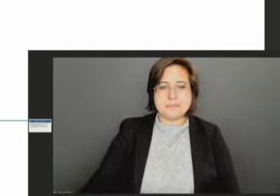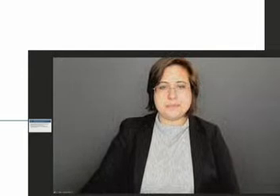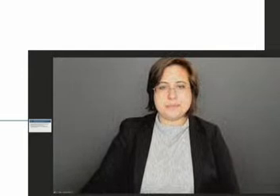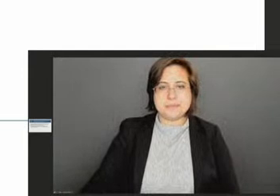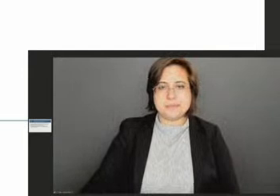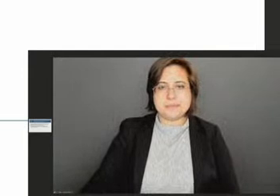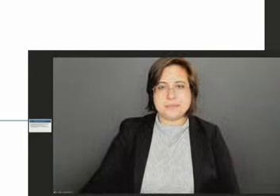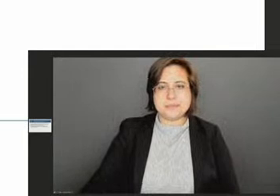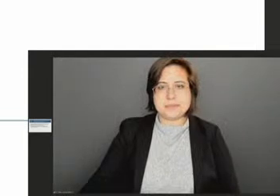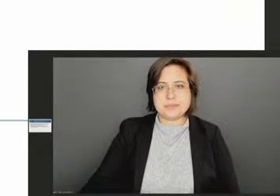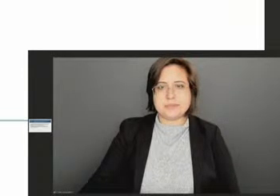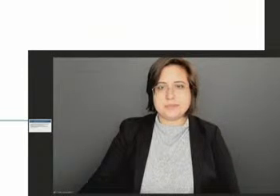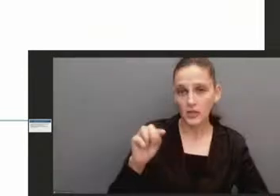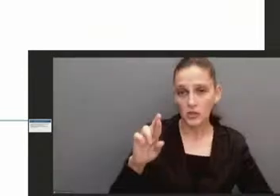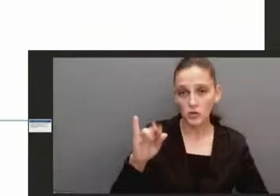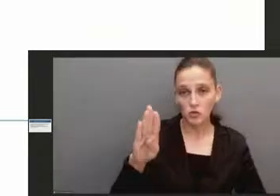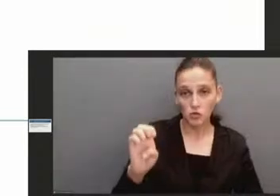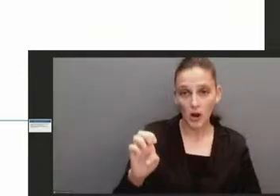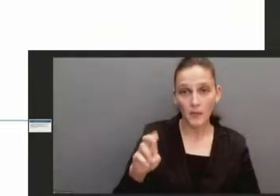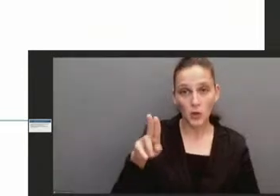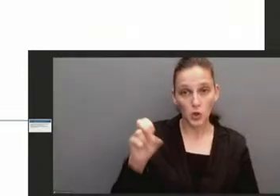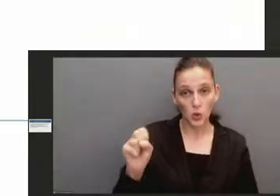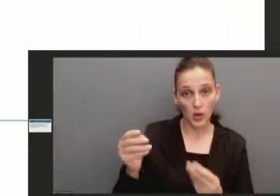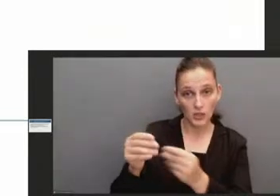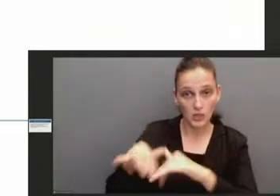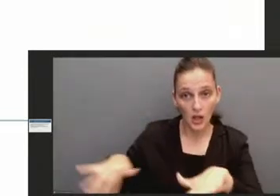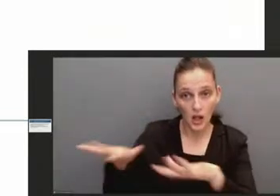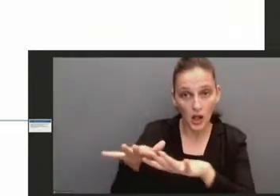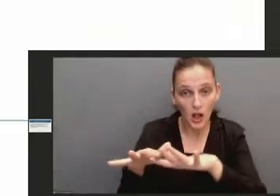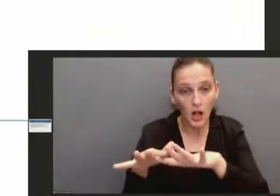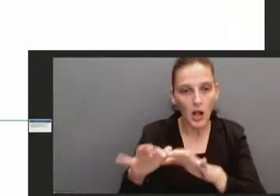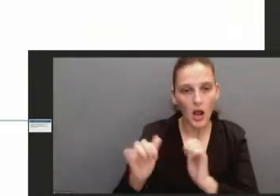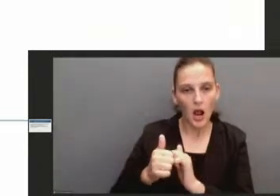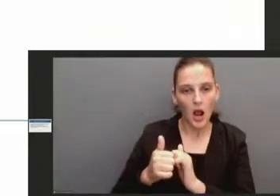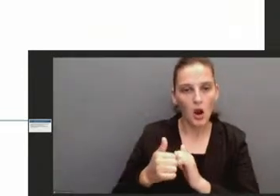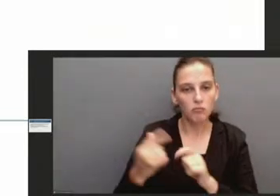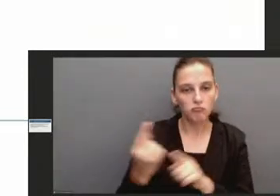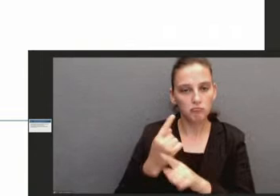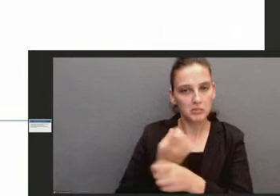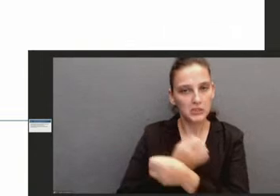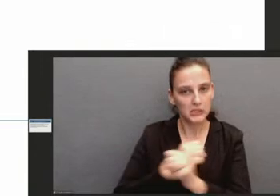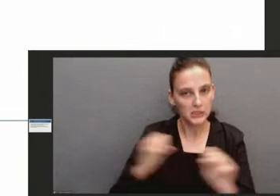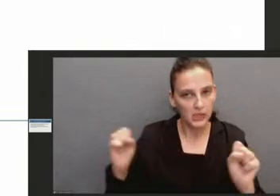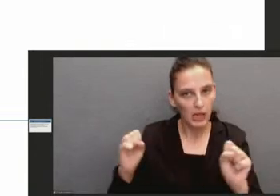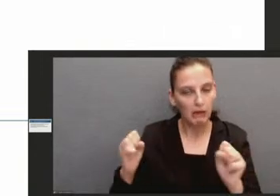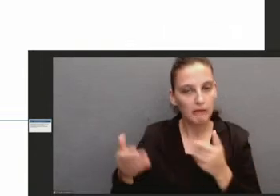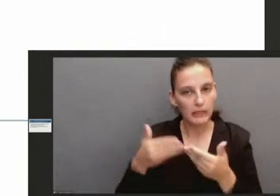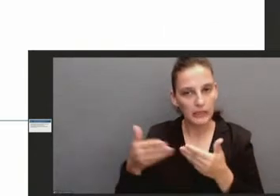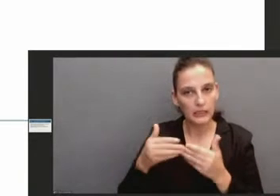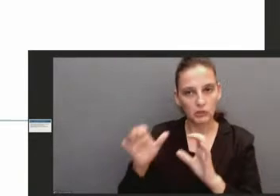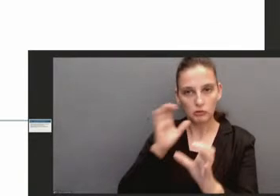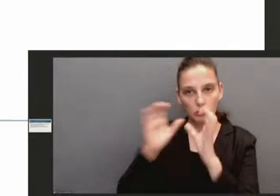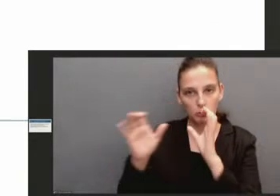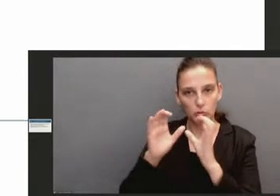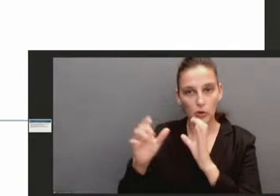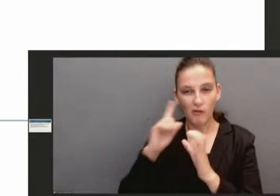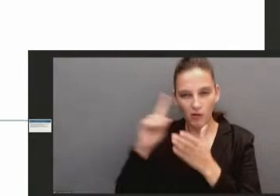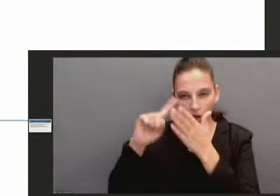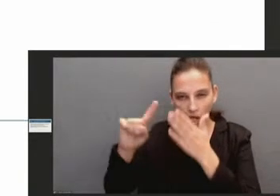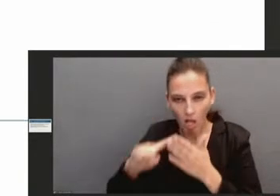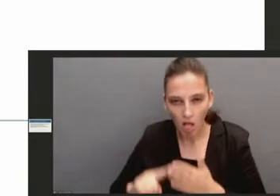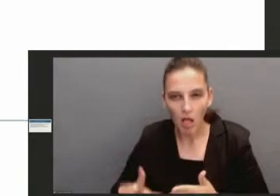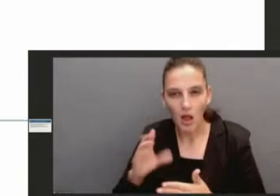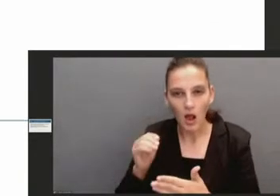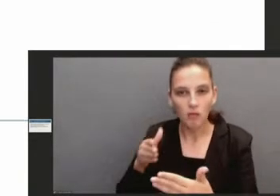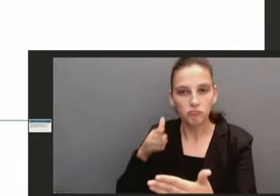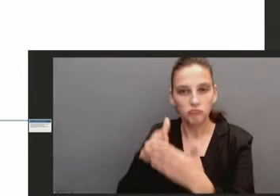U.S. territories to implement safe and convenient reporting channels and protocols for investigation and prosecution informed by